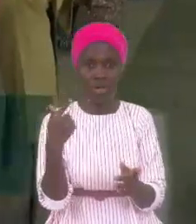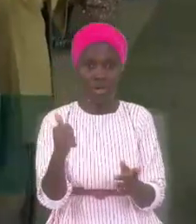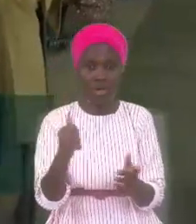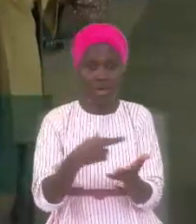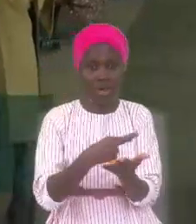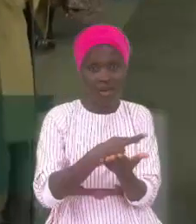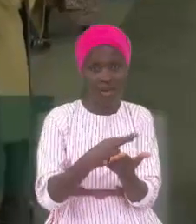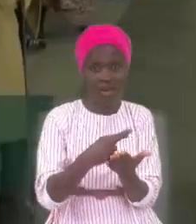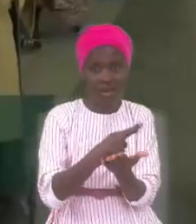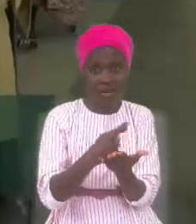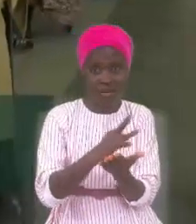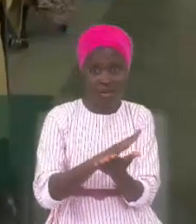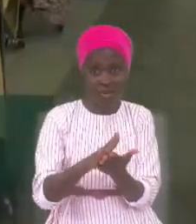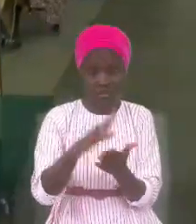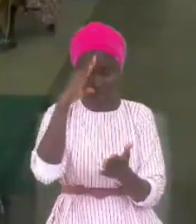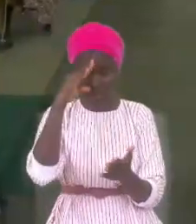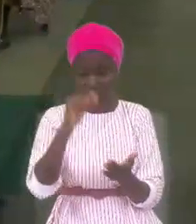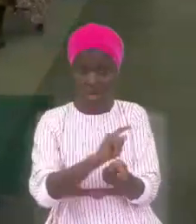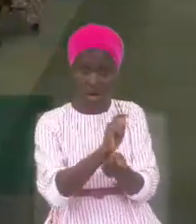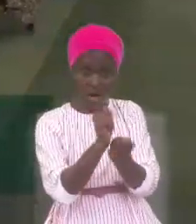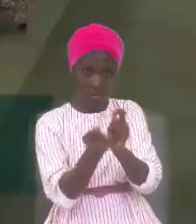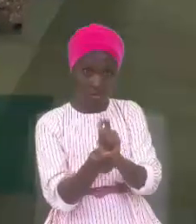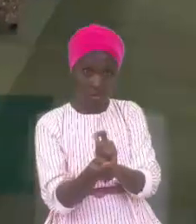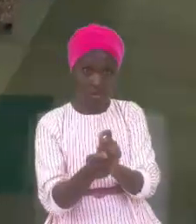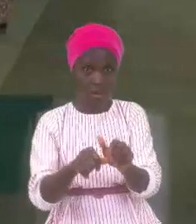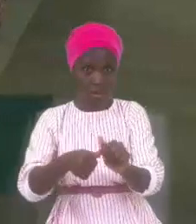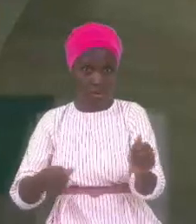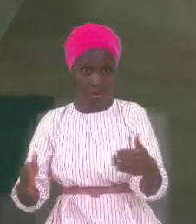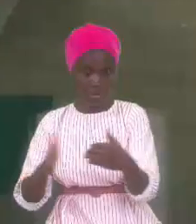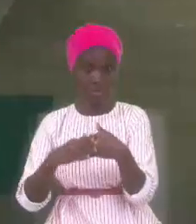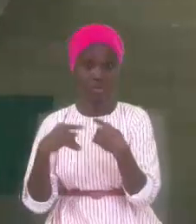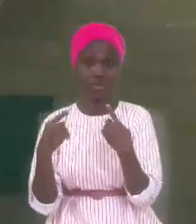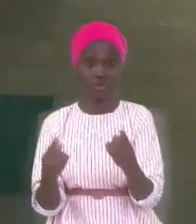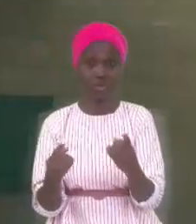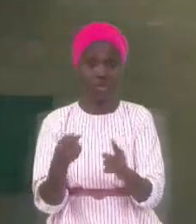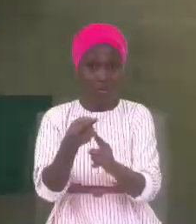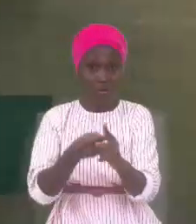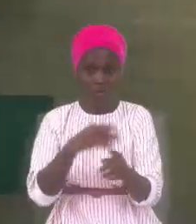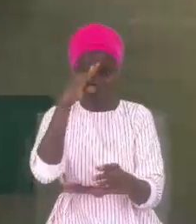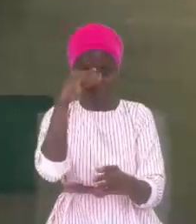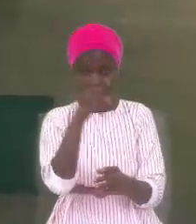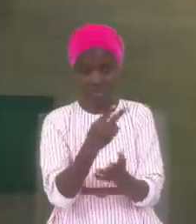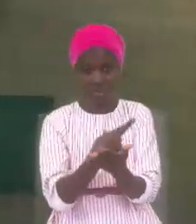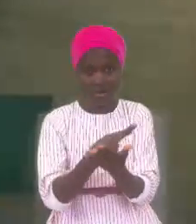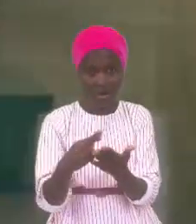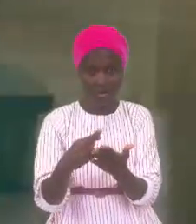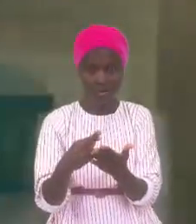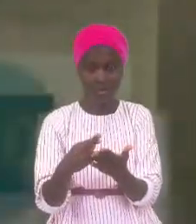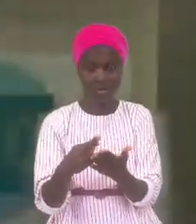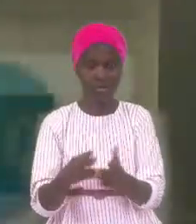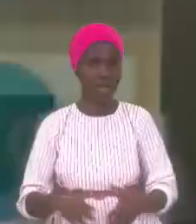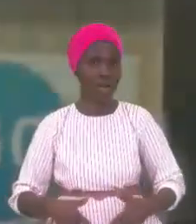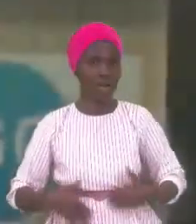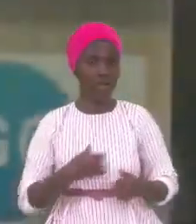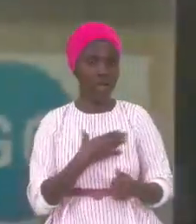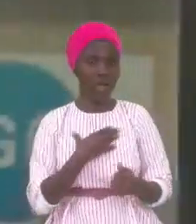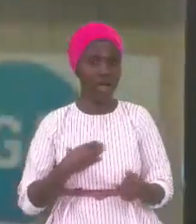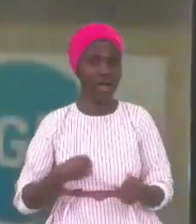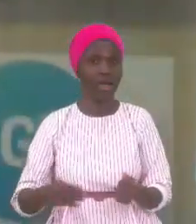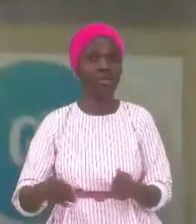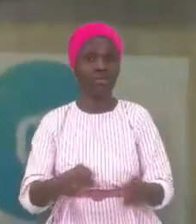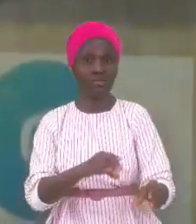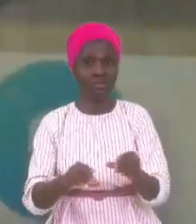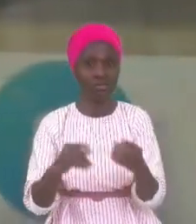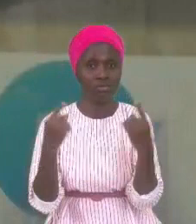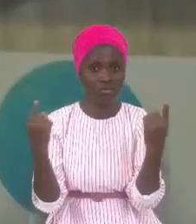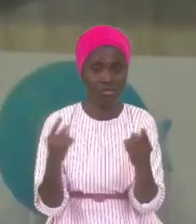man does turn, he backslides from his righteousness, and he commits iniquity, and I